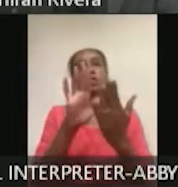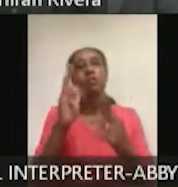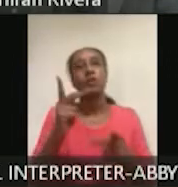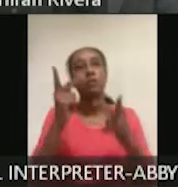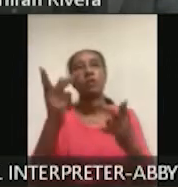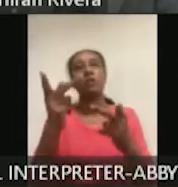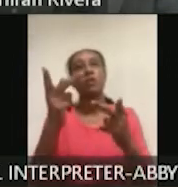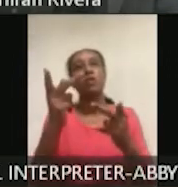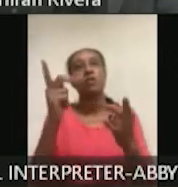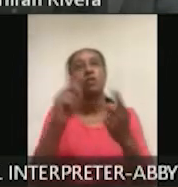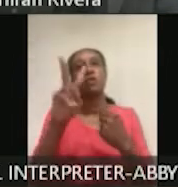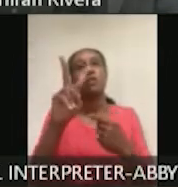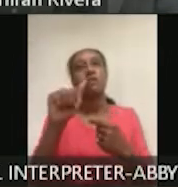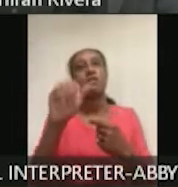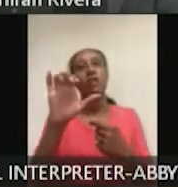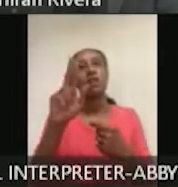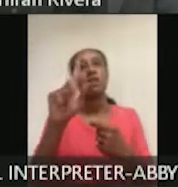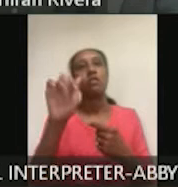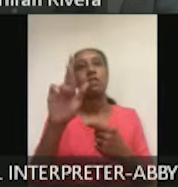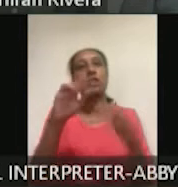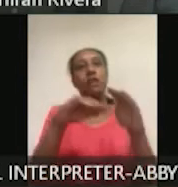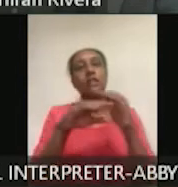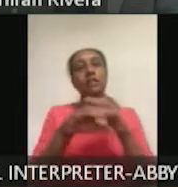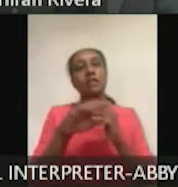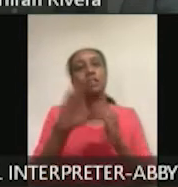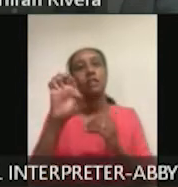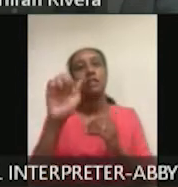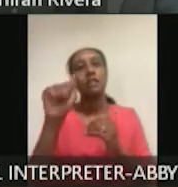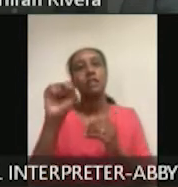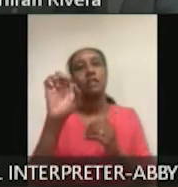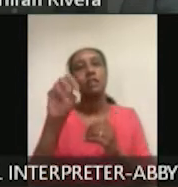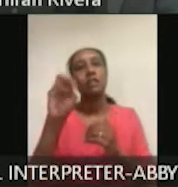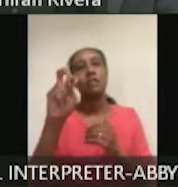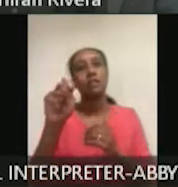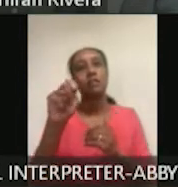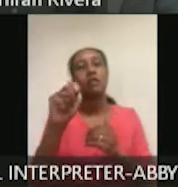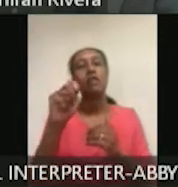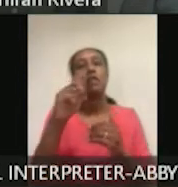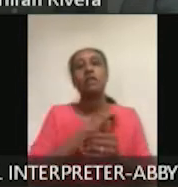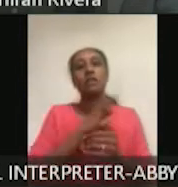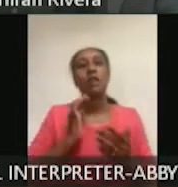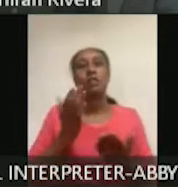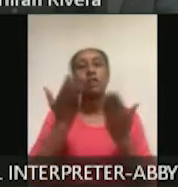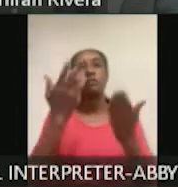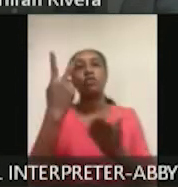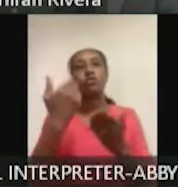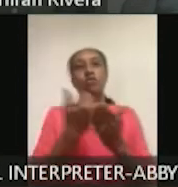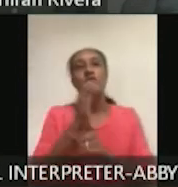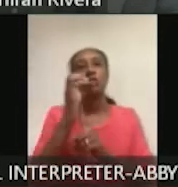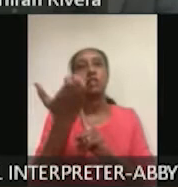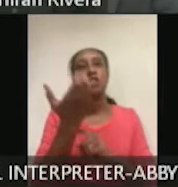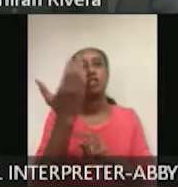proposed vehicular access easement. Staff also recommends 2 new conditions, that is